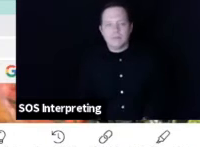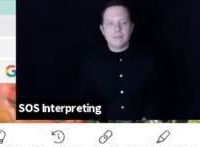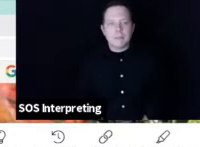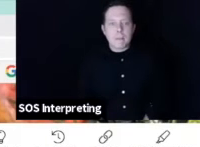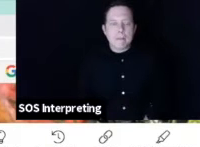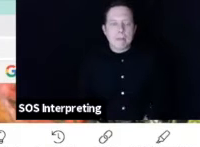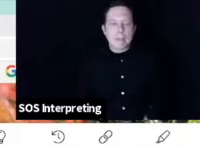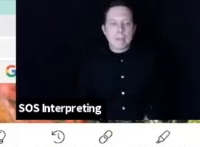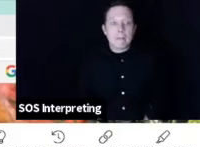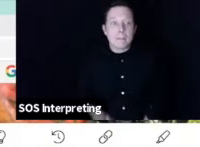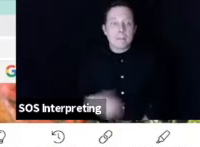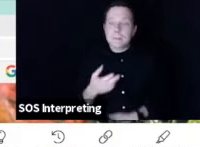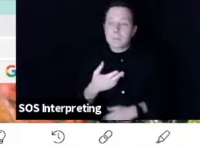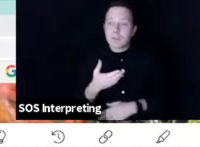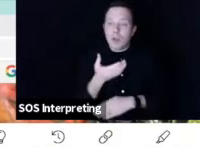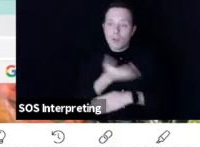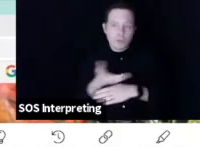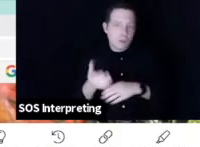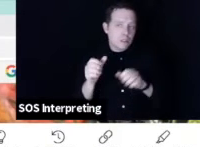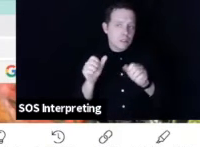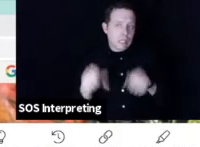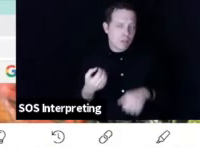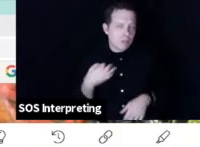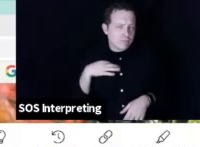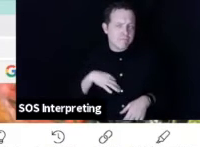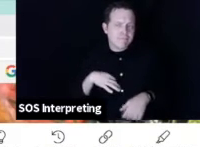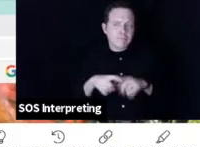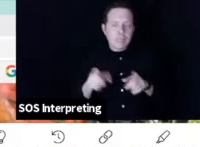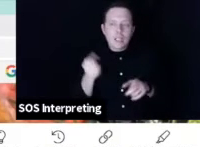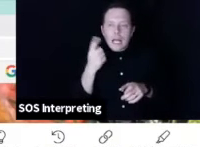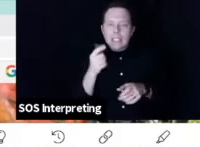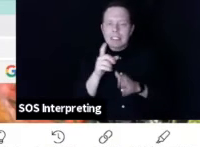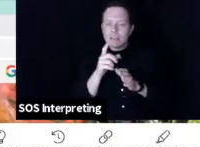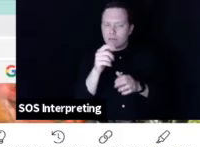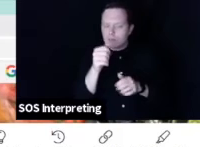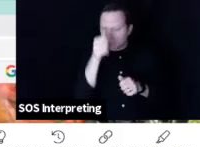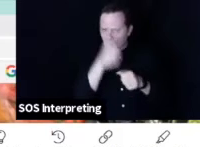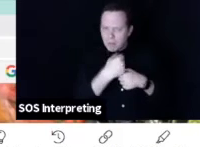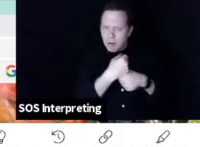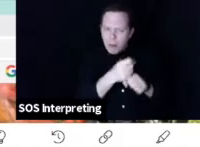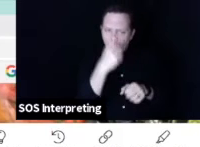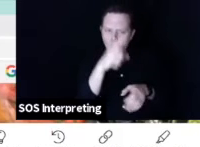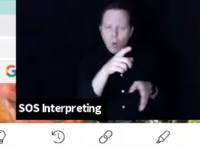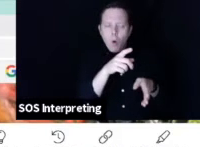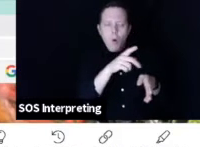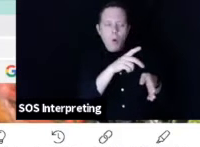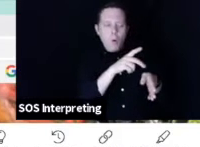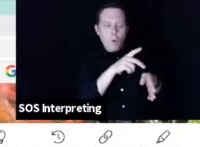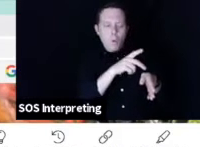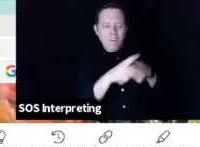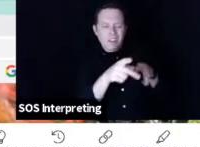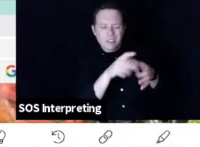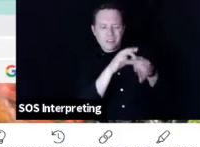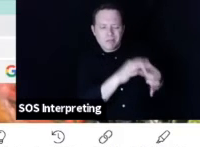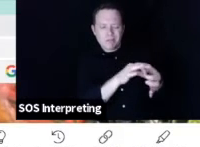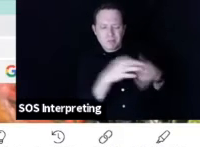This resource can be very helpful, but like I said, it is designed with professionals in the healthcare industry in mind and might be difficult